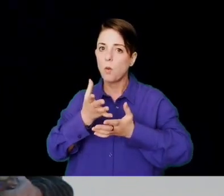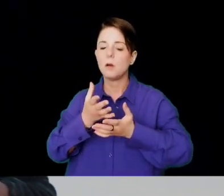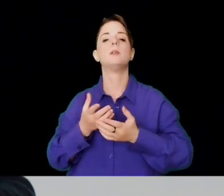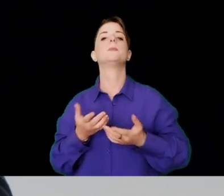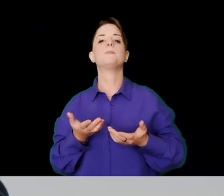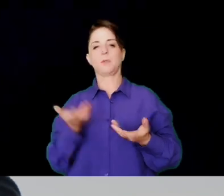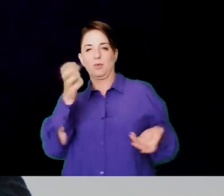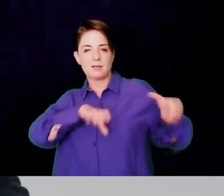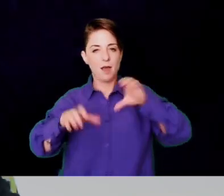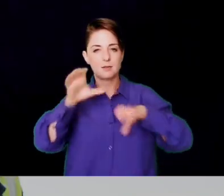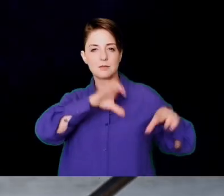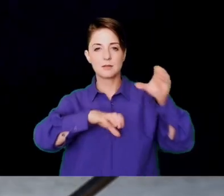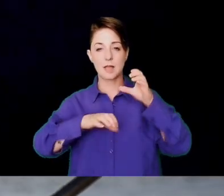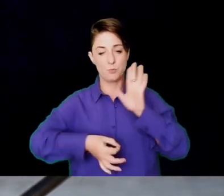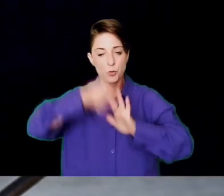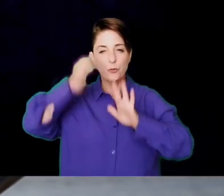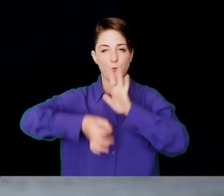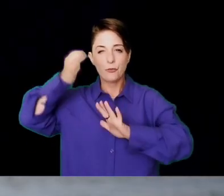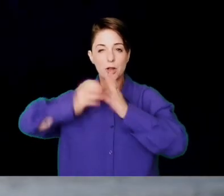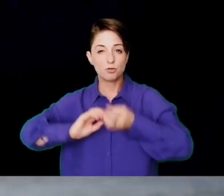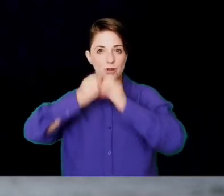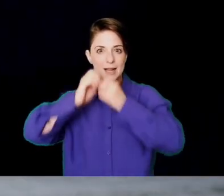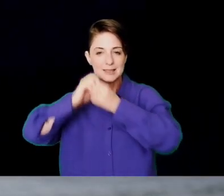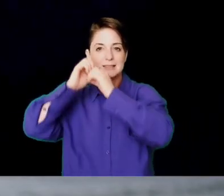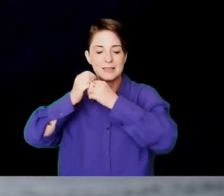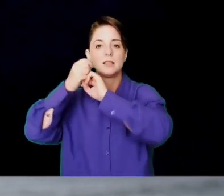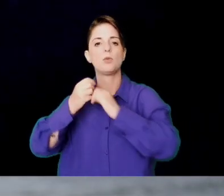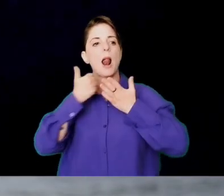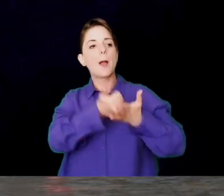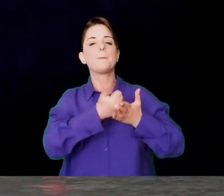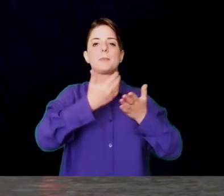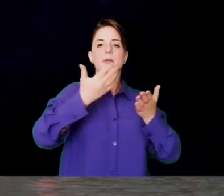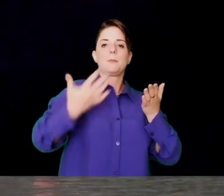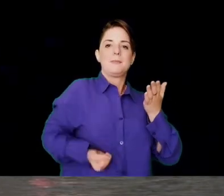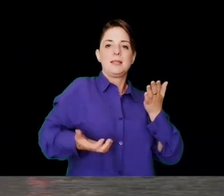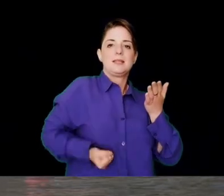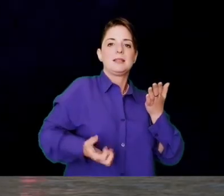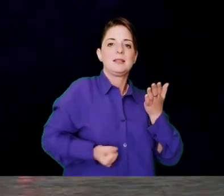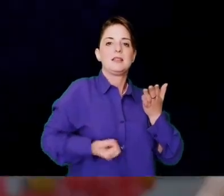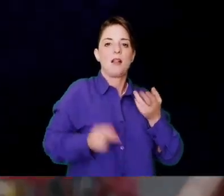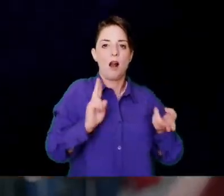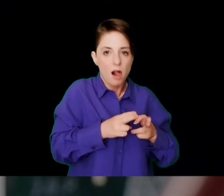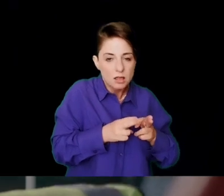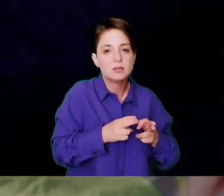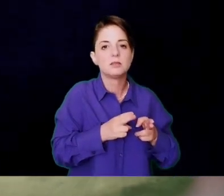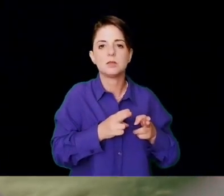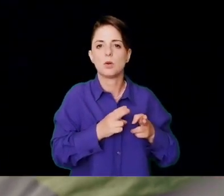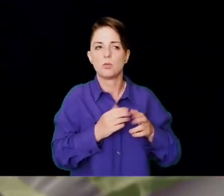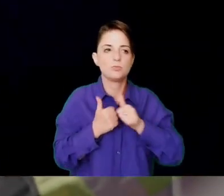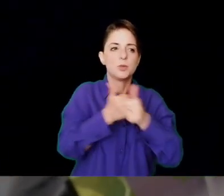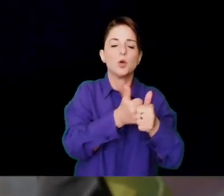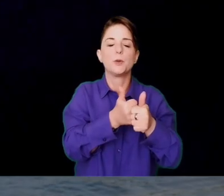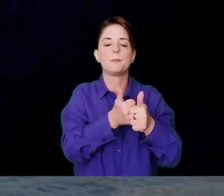With the science underway, improvements were created that would help make up for any lost income. Well, if you're going to catch